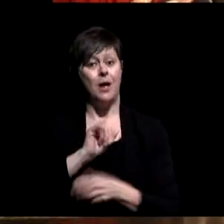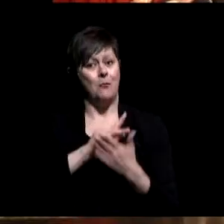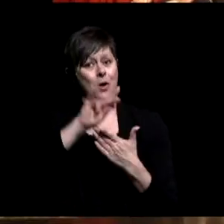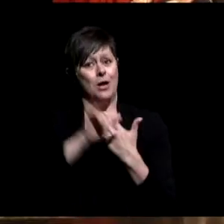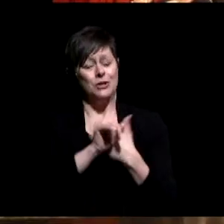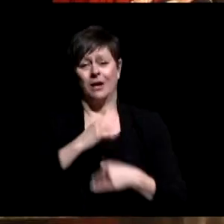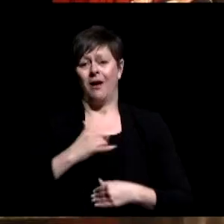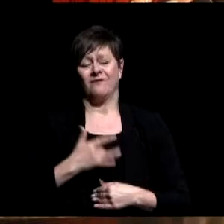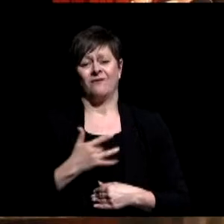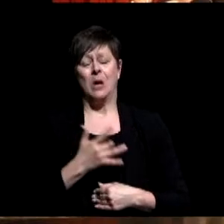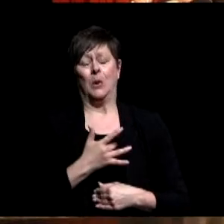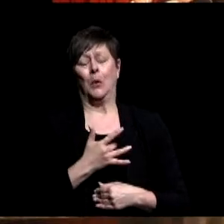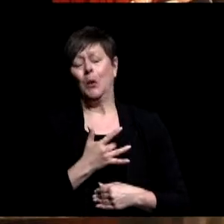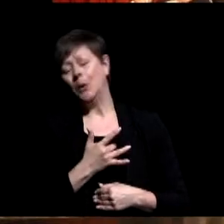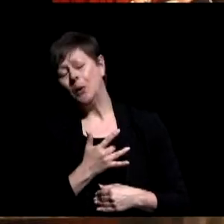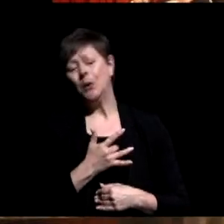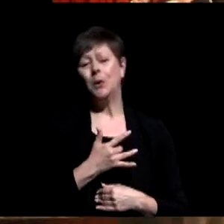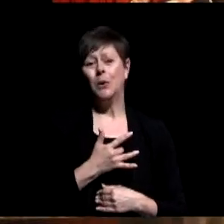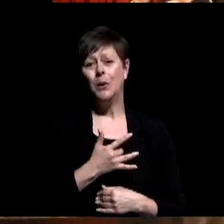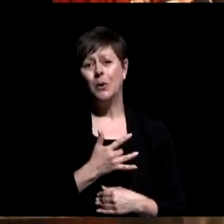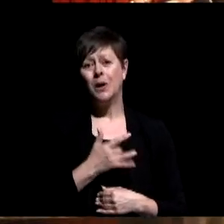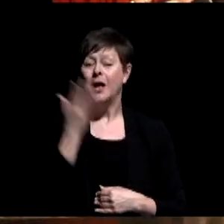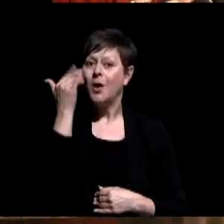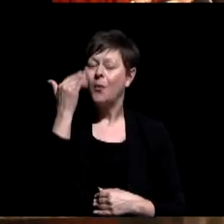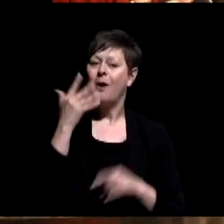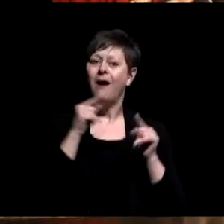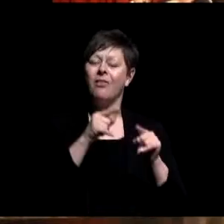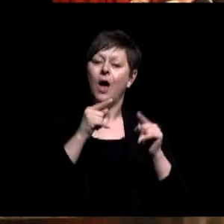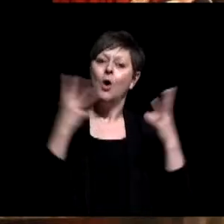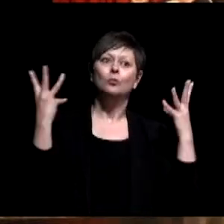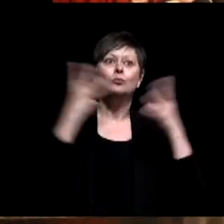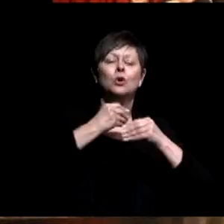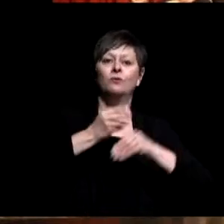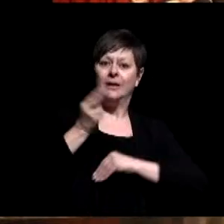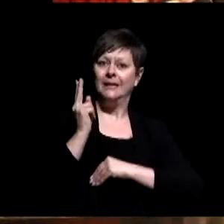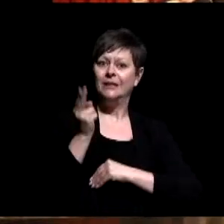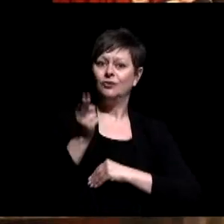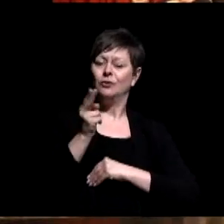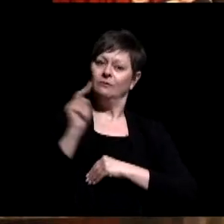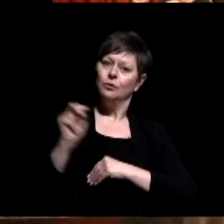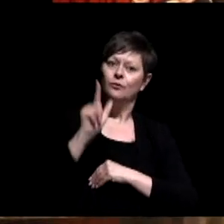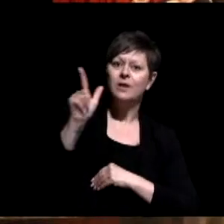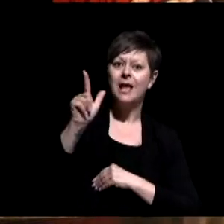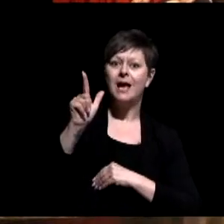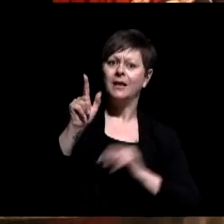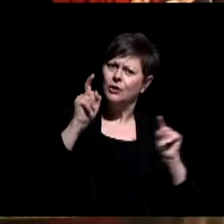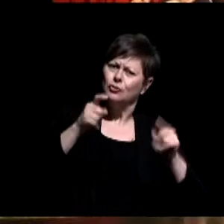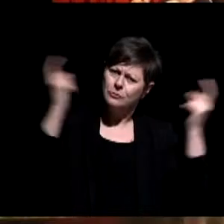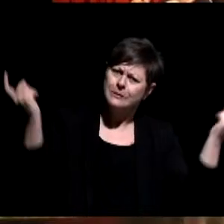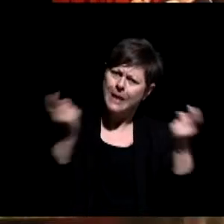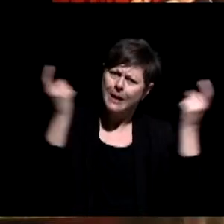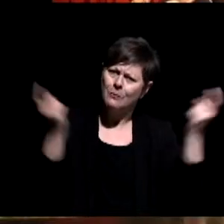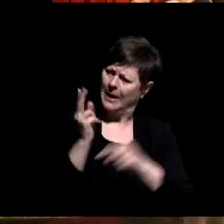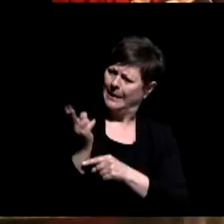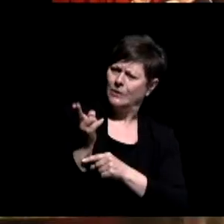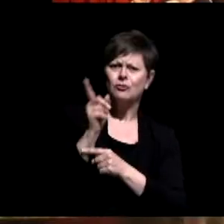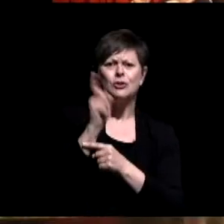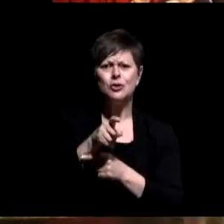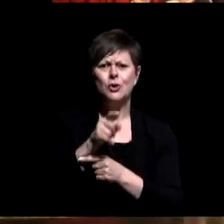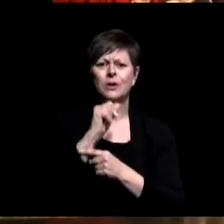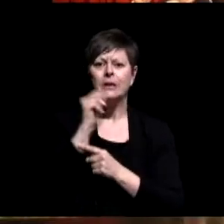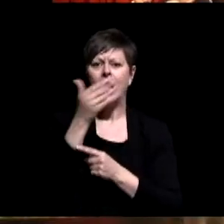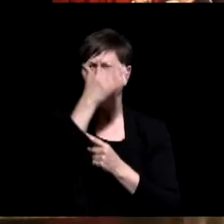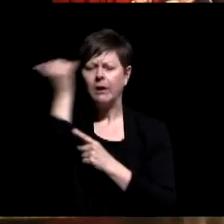as I truly believe the unique and often colorful history of this place should be celebrated, not